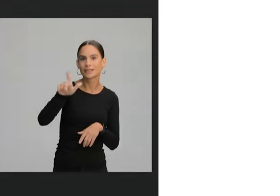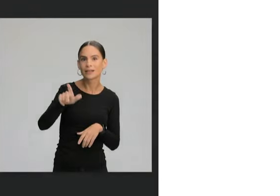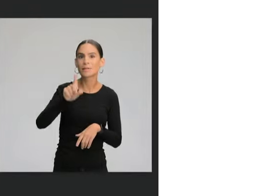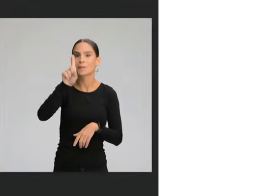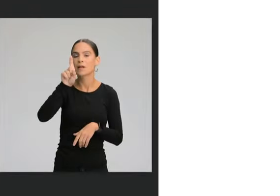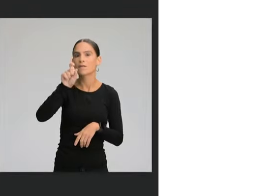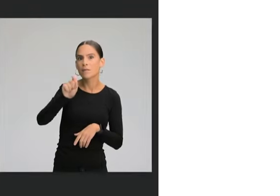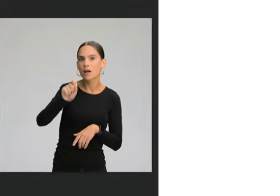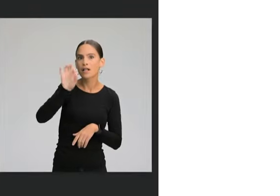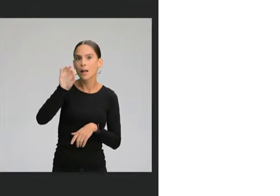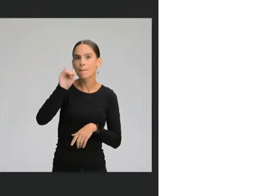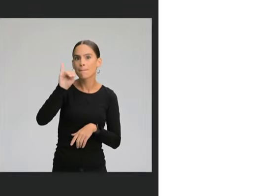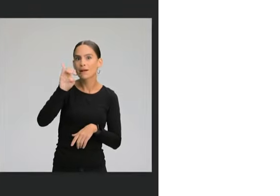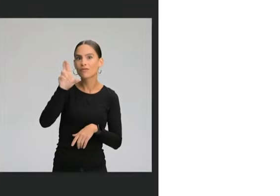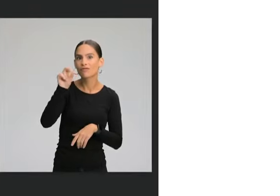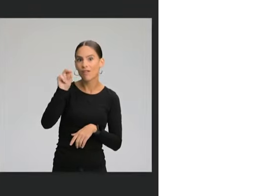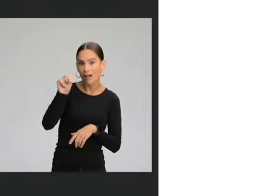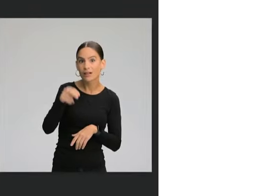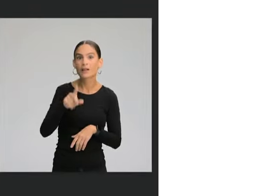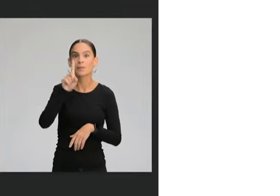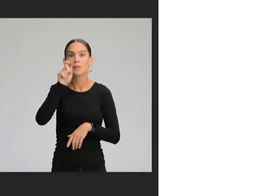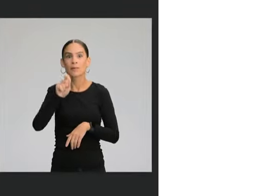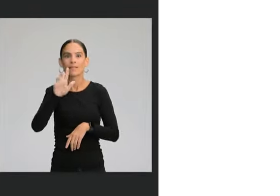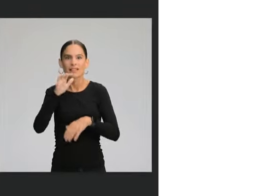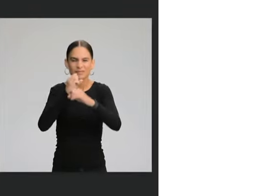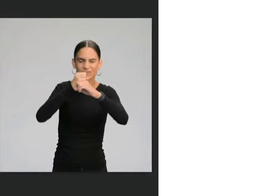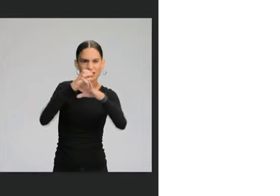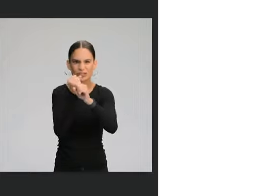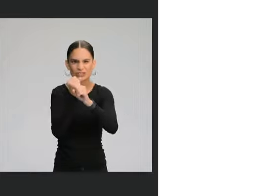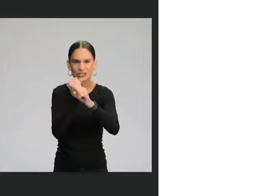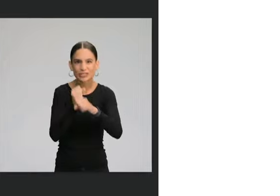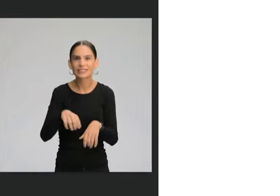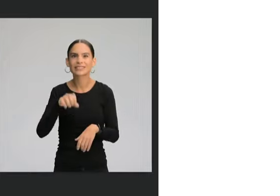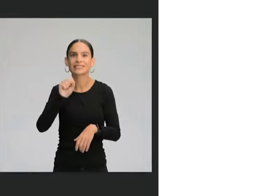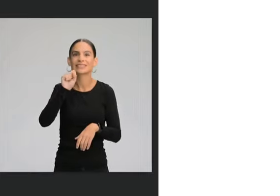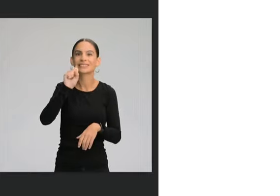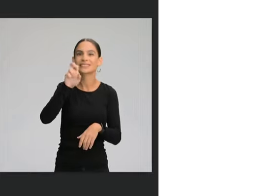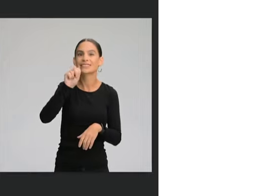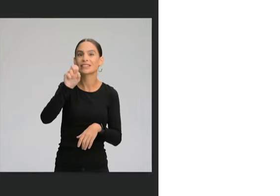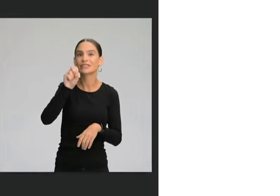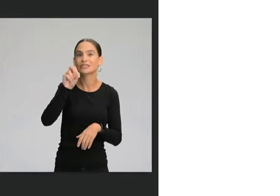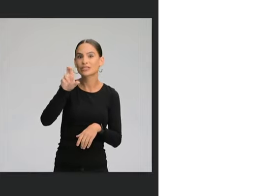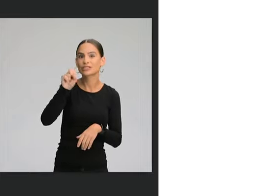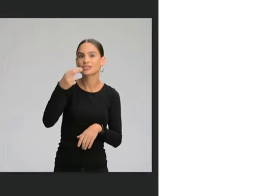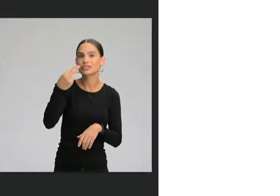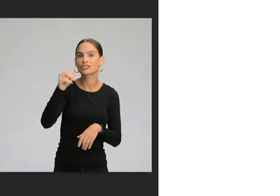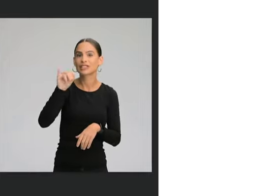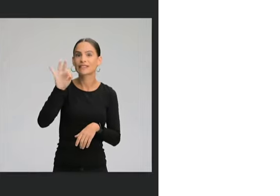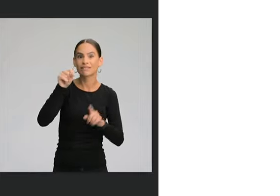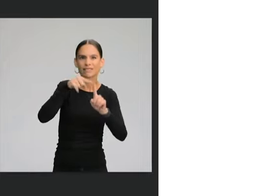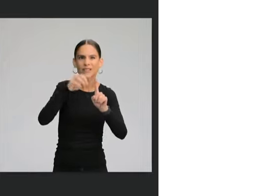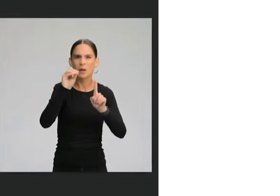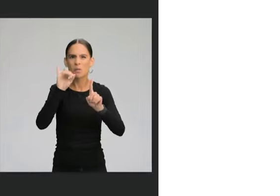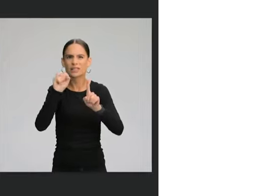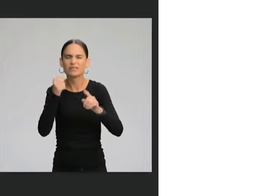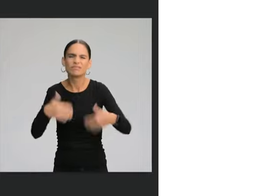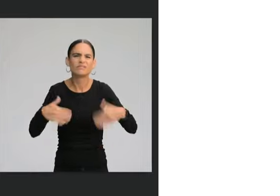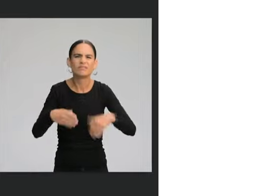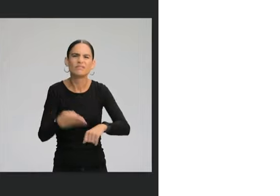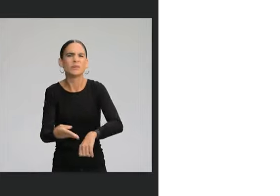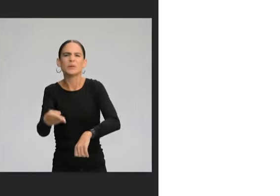faster f1.5 aperture and sensor shift OIS for a powerful main camera upgrade and takes stunning